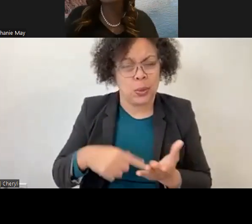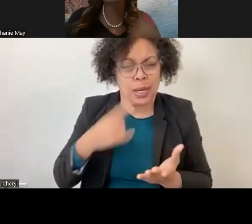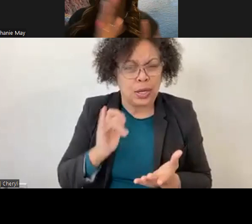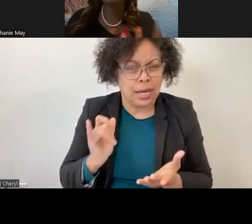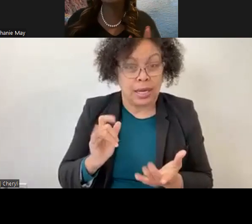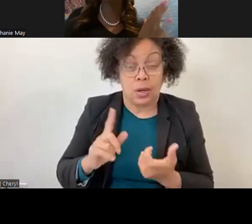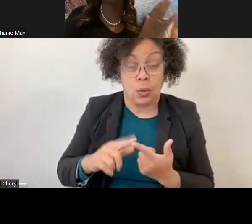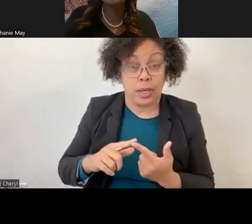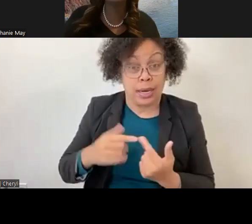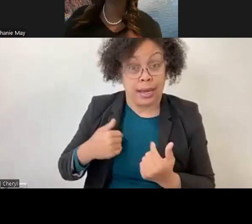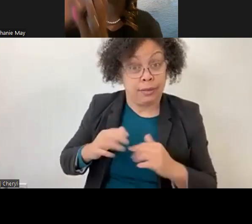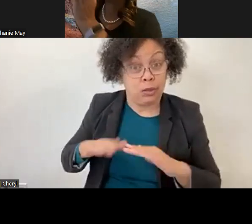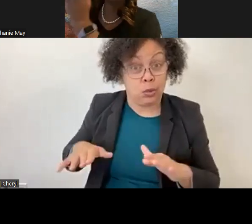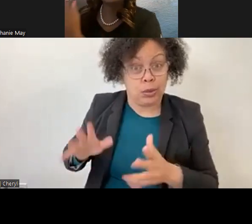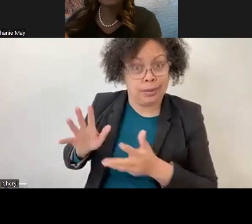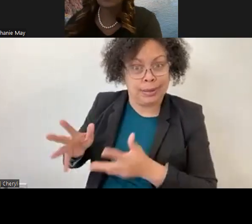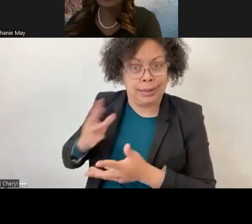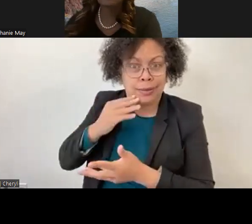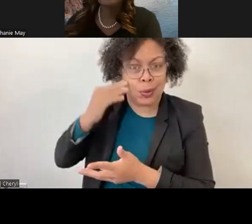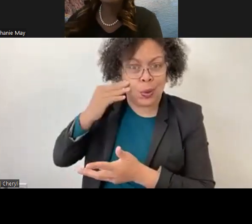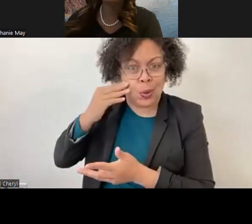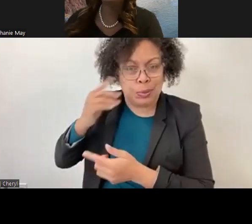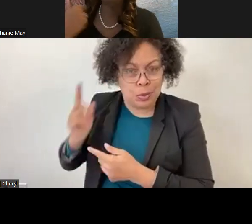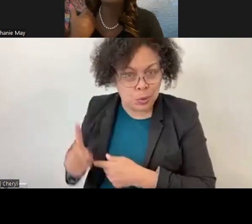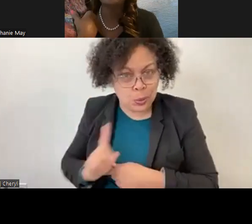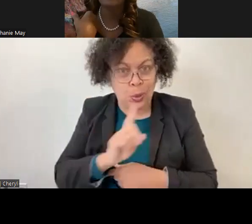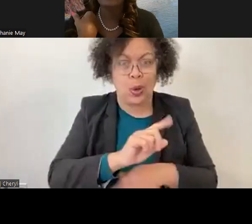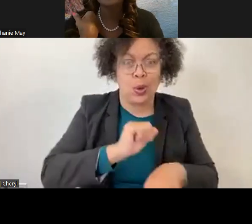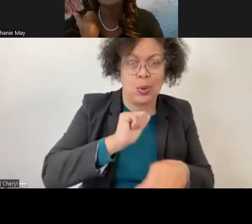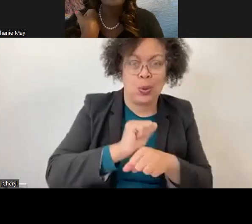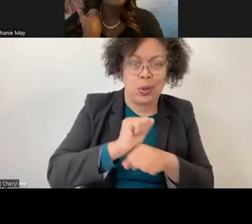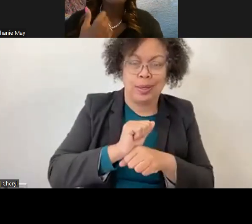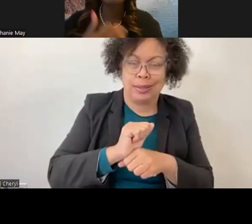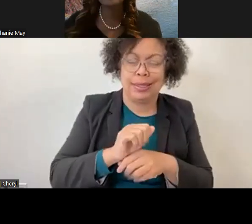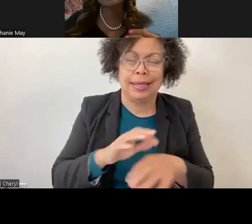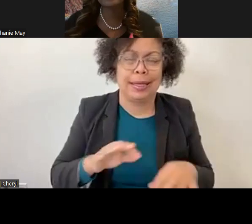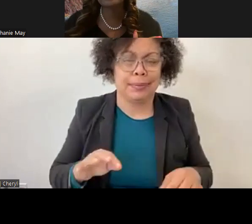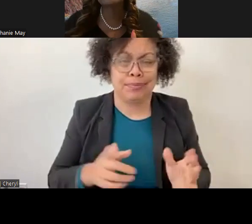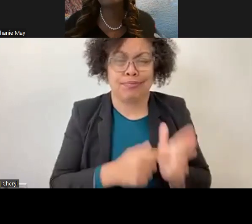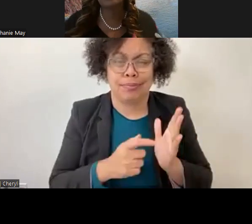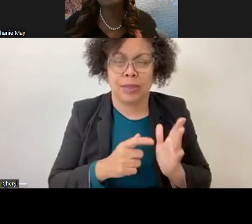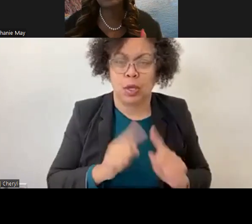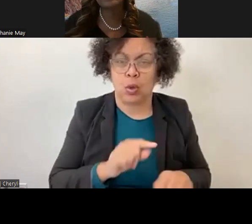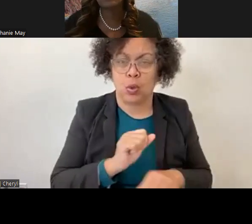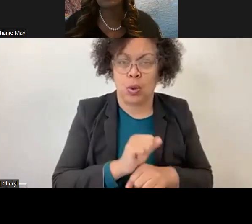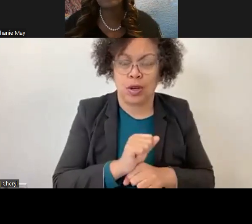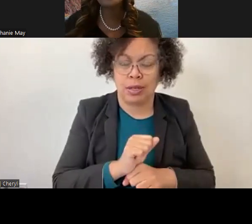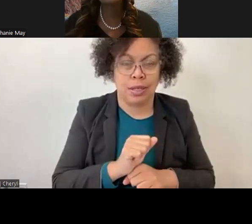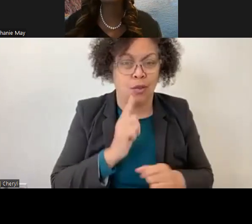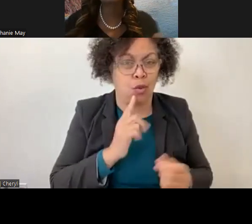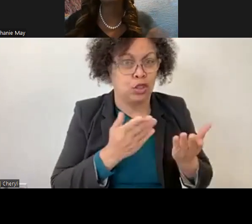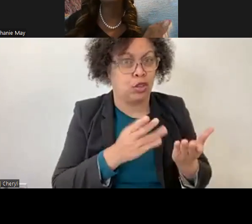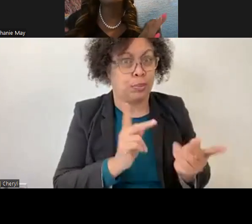your children to go as an essential worker and serve the public at large, and then things began to fall apart at